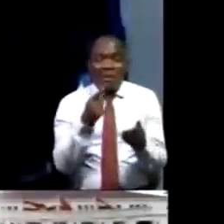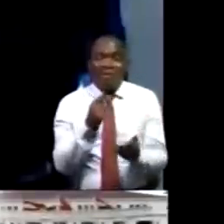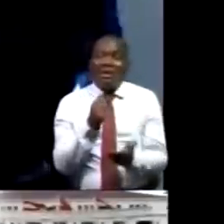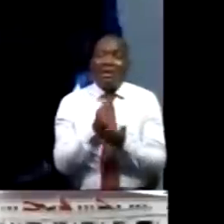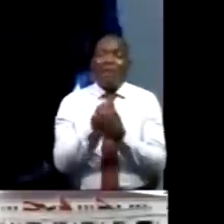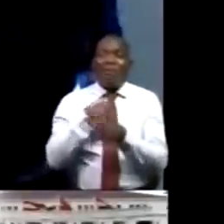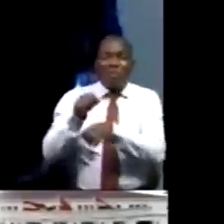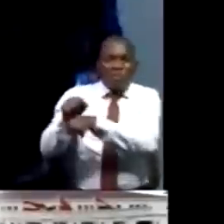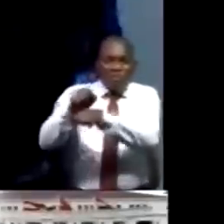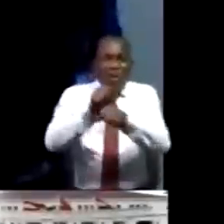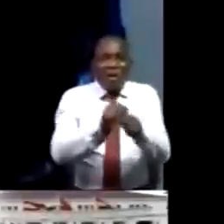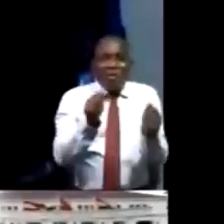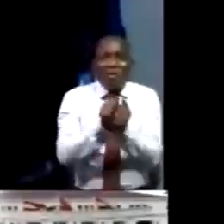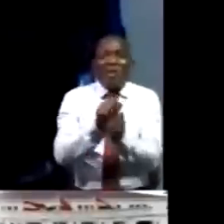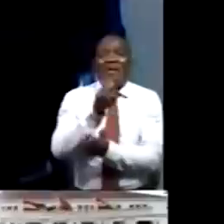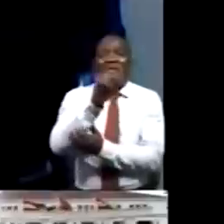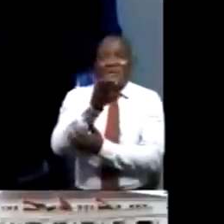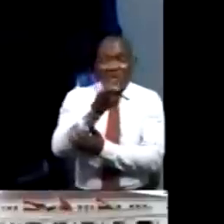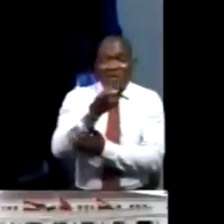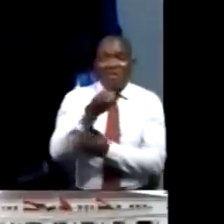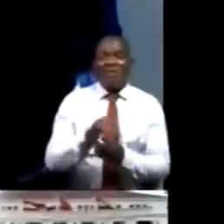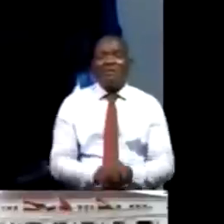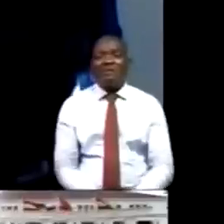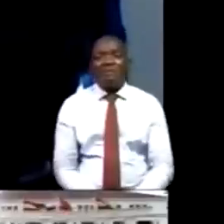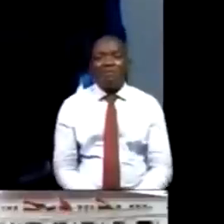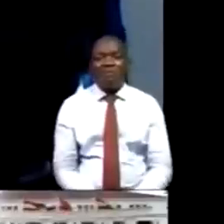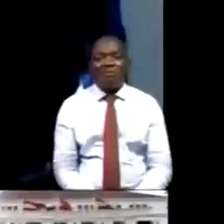was cooperating with the EC in that regard.